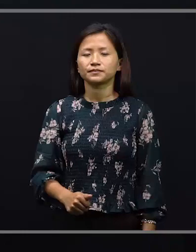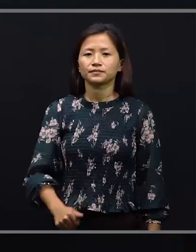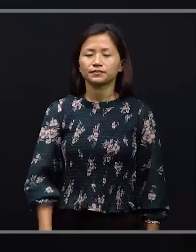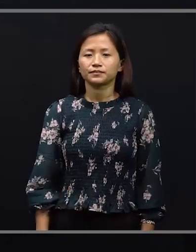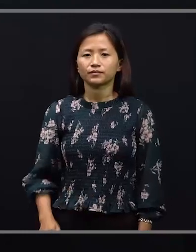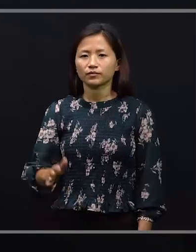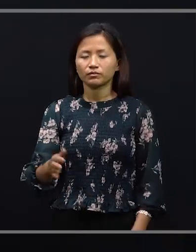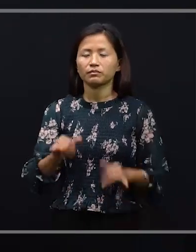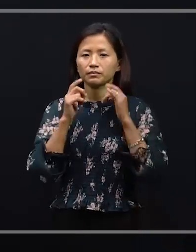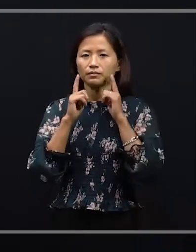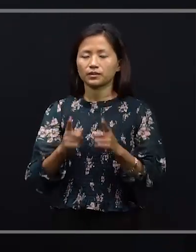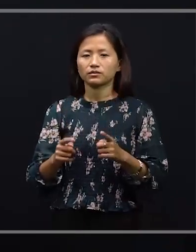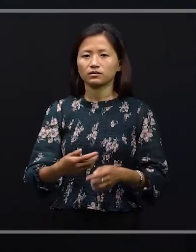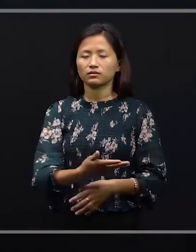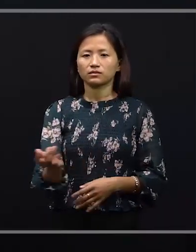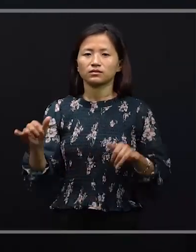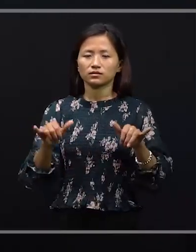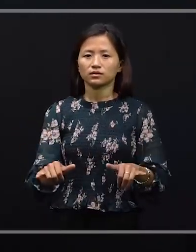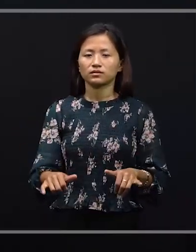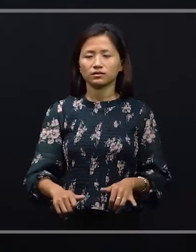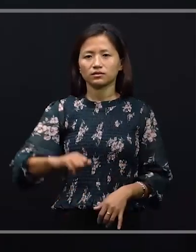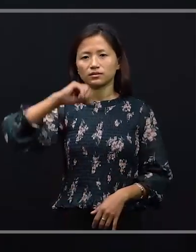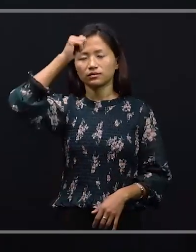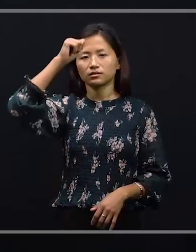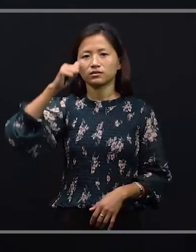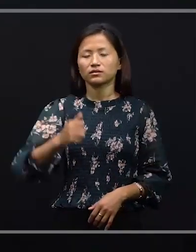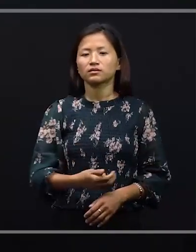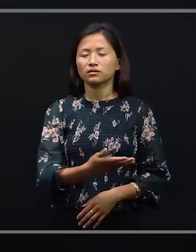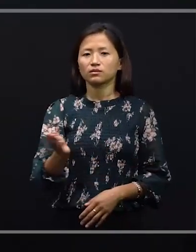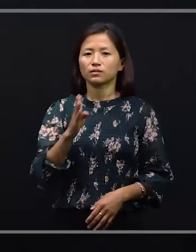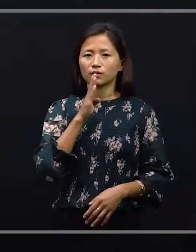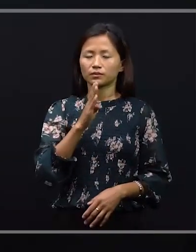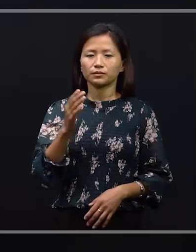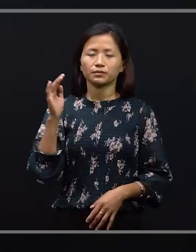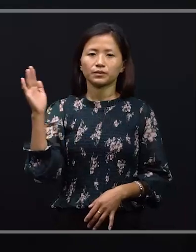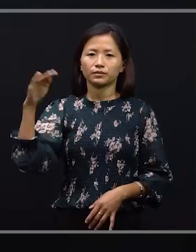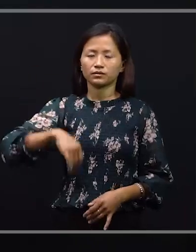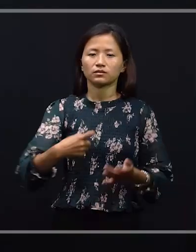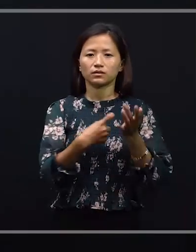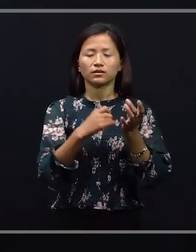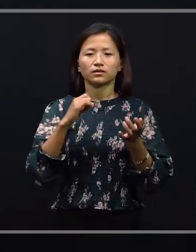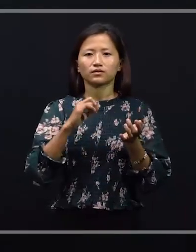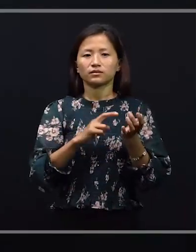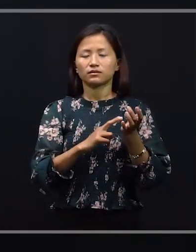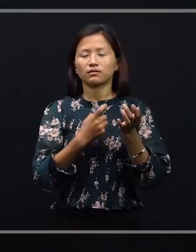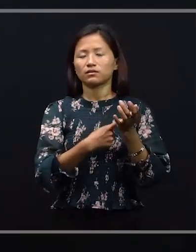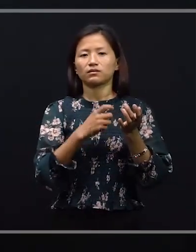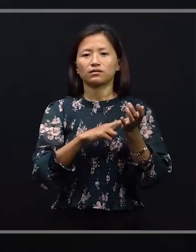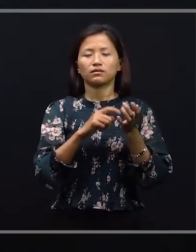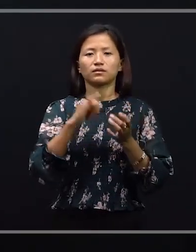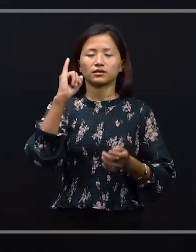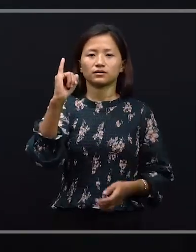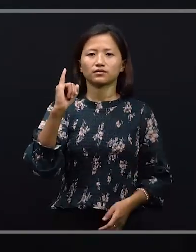they are not staying in India and staying abroad. So those kind of people are called as NRI. That means non-residents of